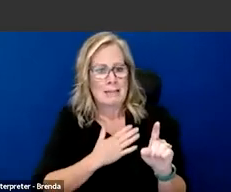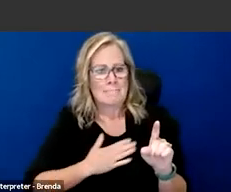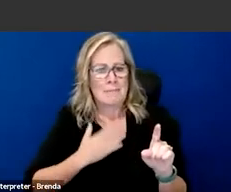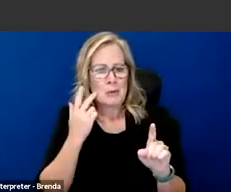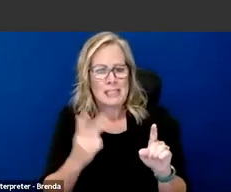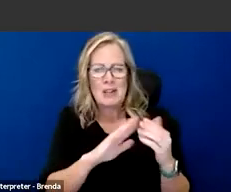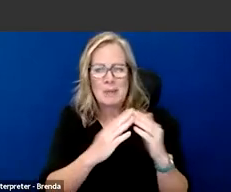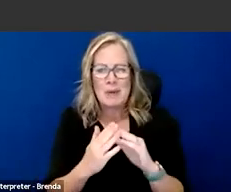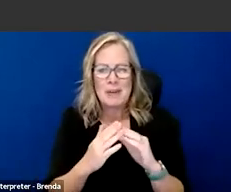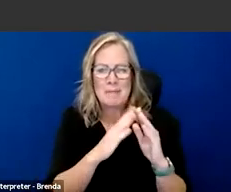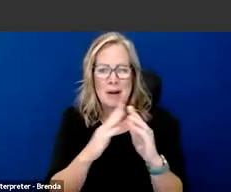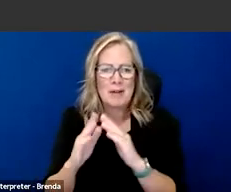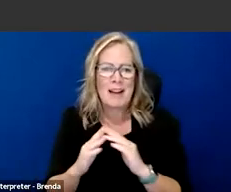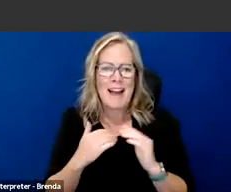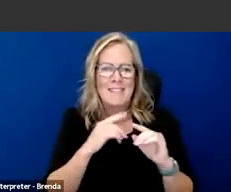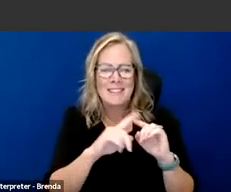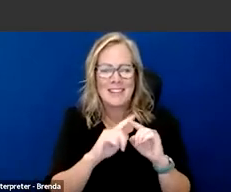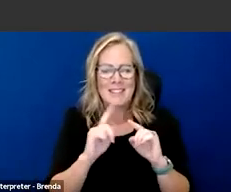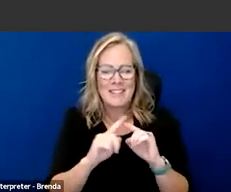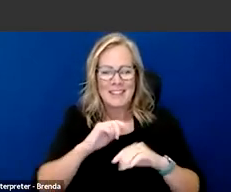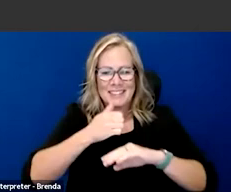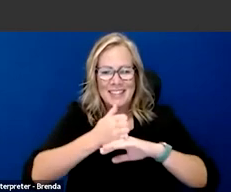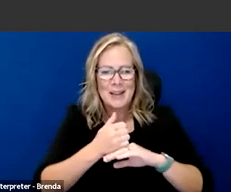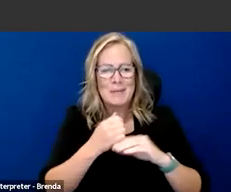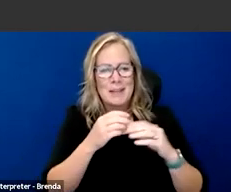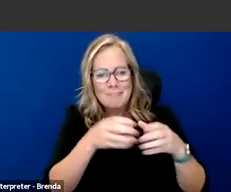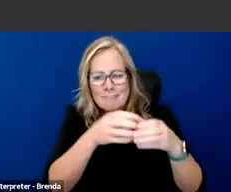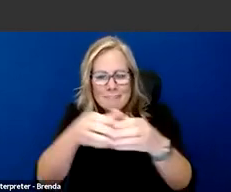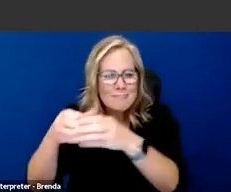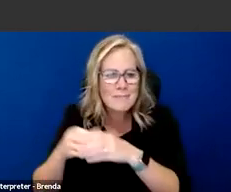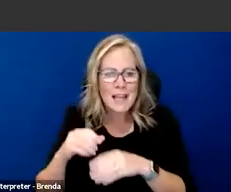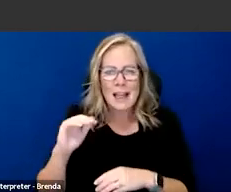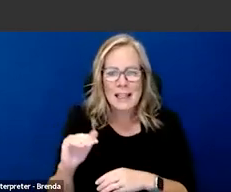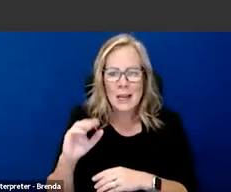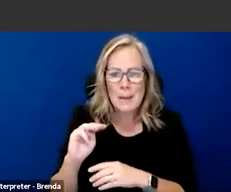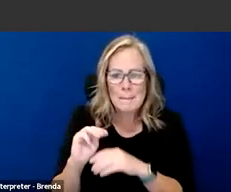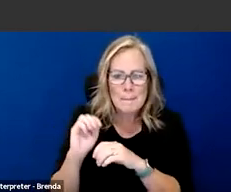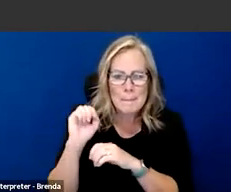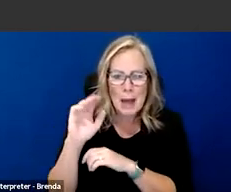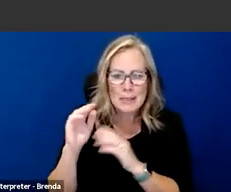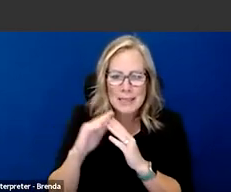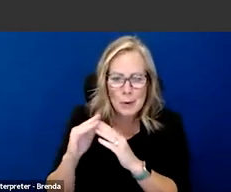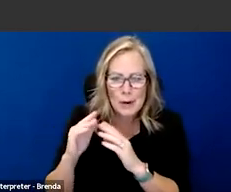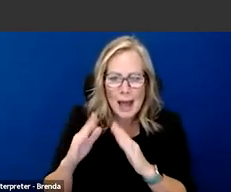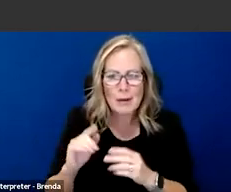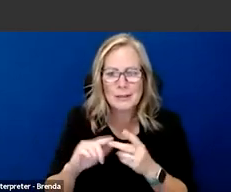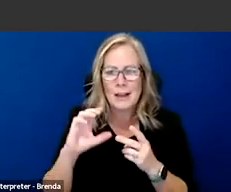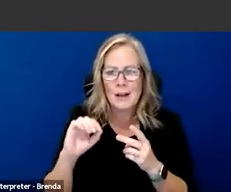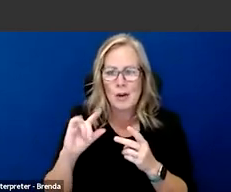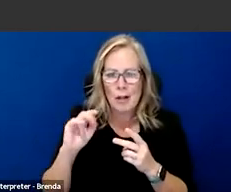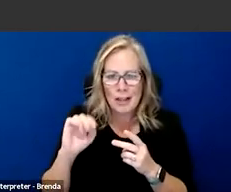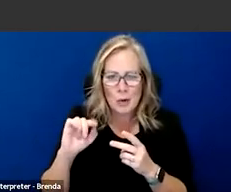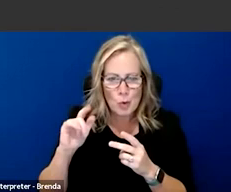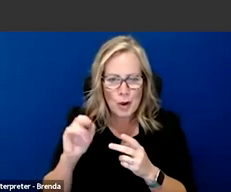partners from Collingwood, Gordon House, and Little Mountain Neighborhood House, along with program participants from Mount